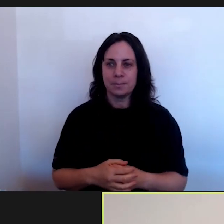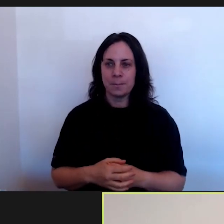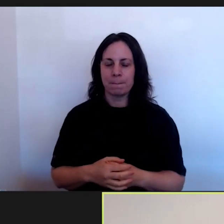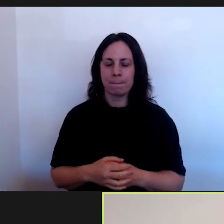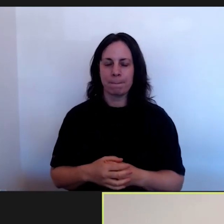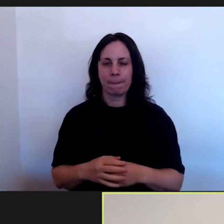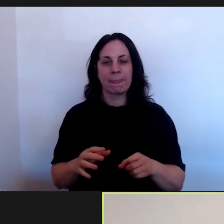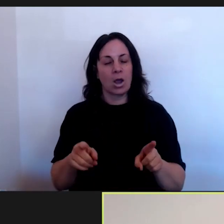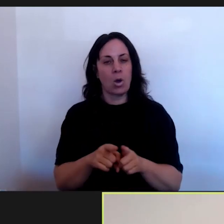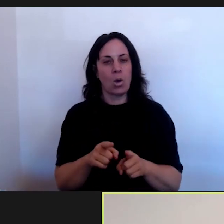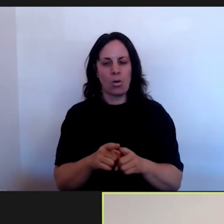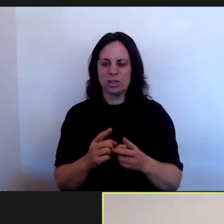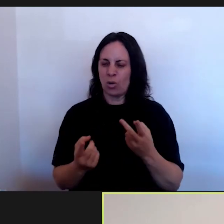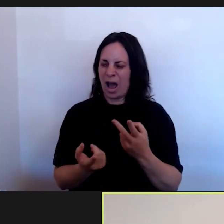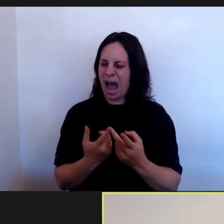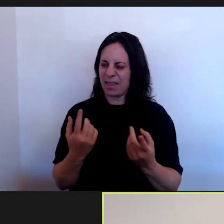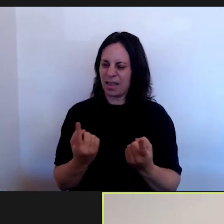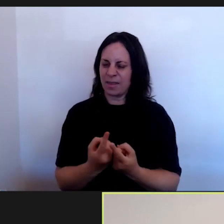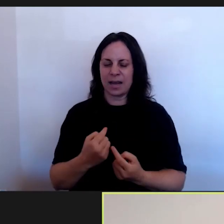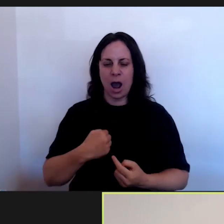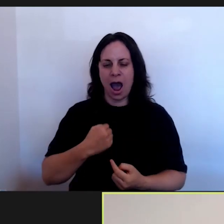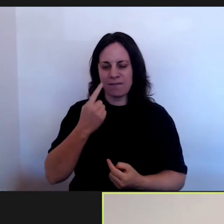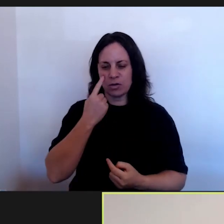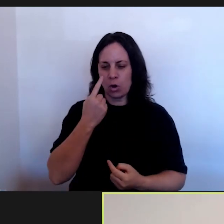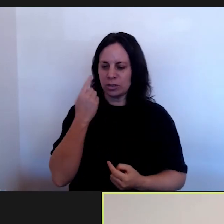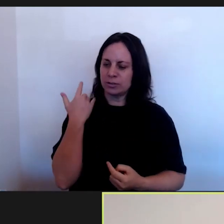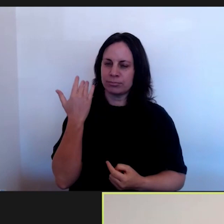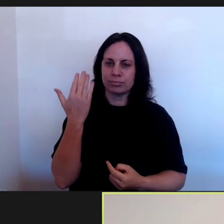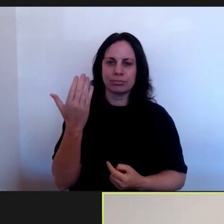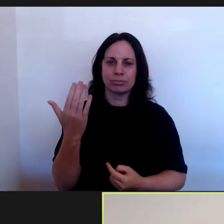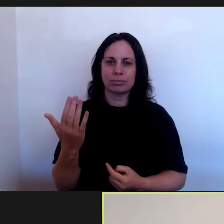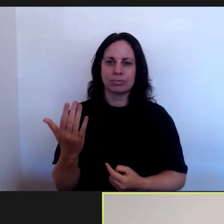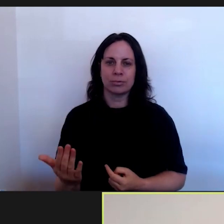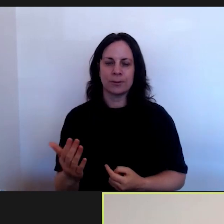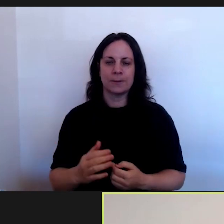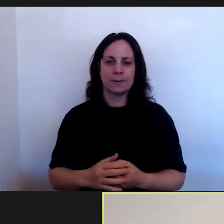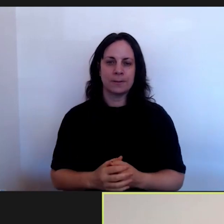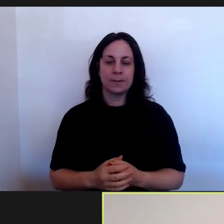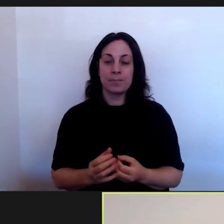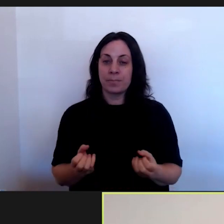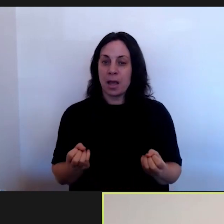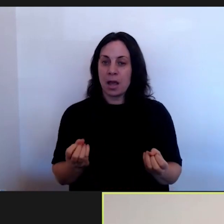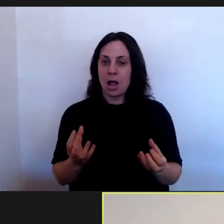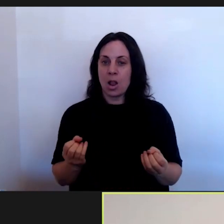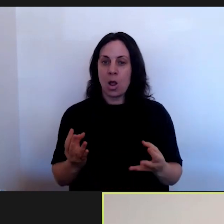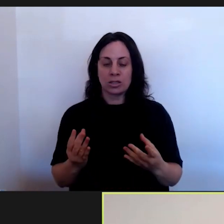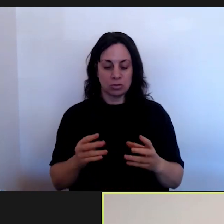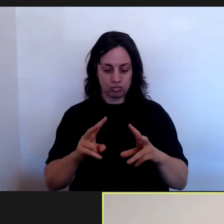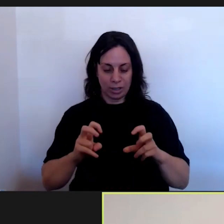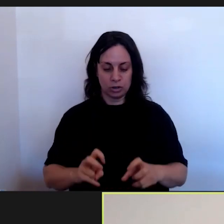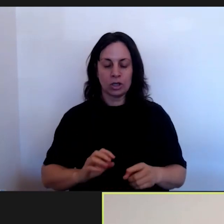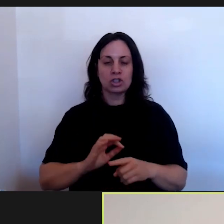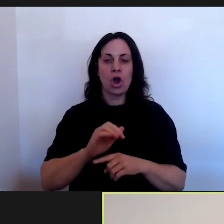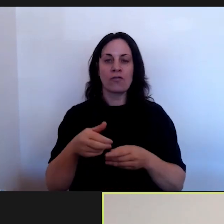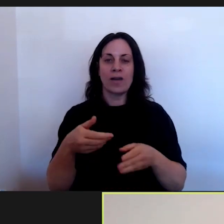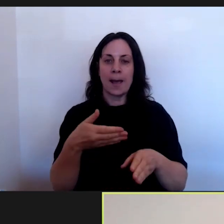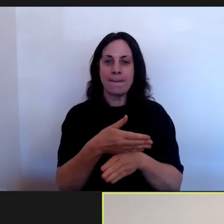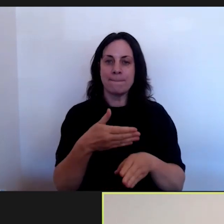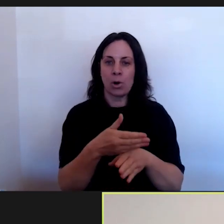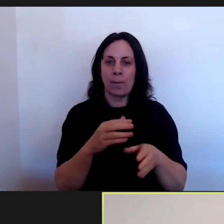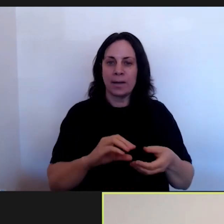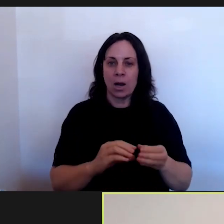seen over the years is that, for example, there's a lot of research on employment issues. Oh my goodness,